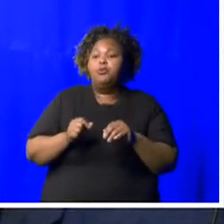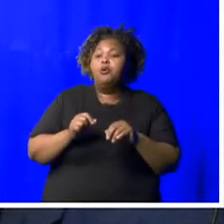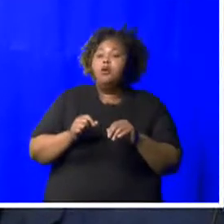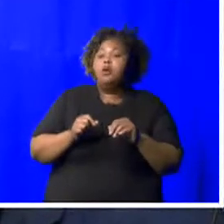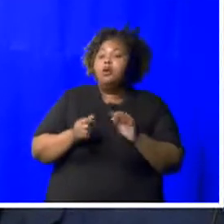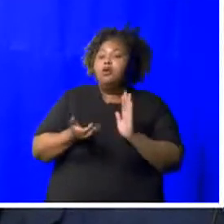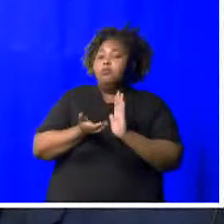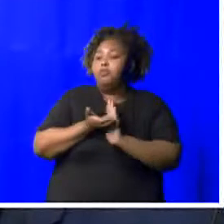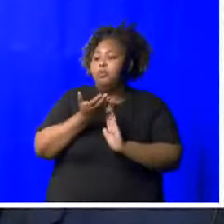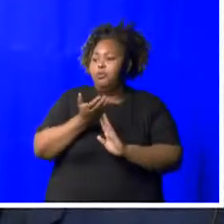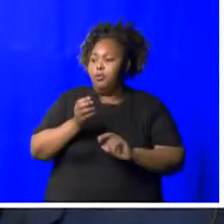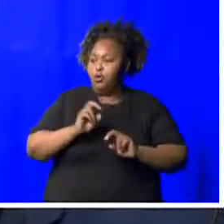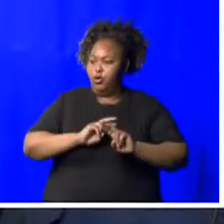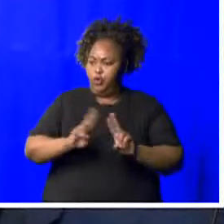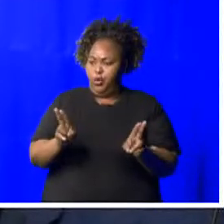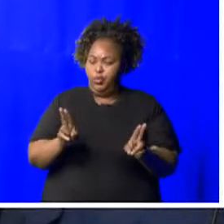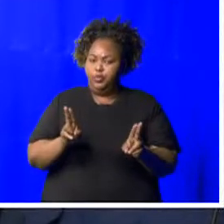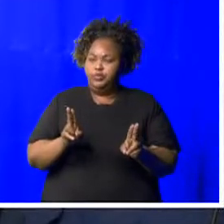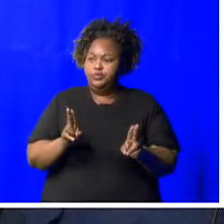billion, a growth of 17%.